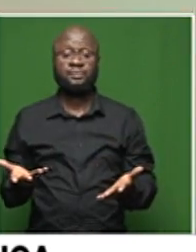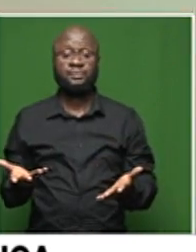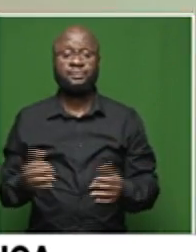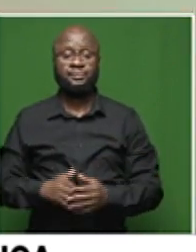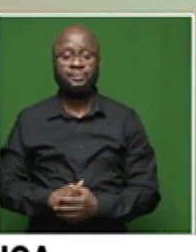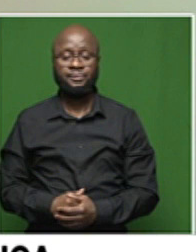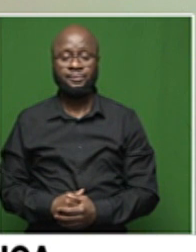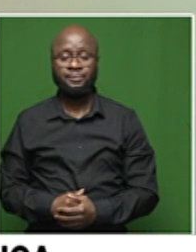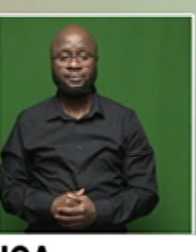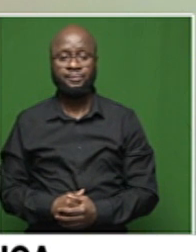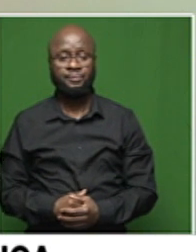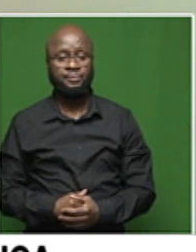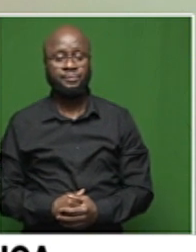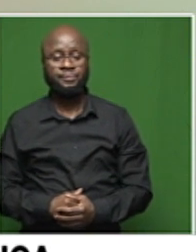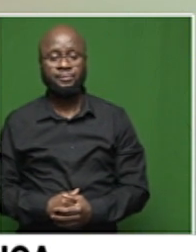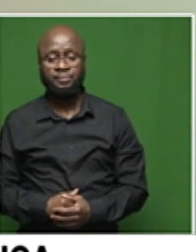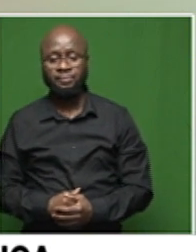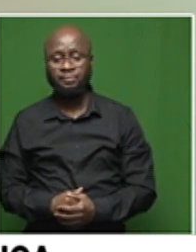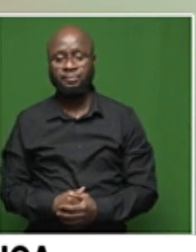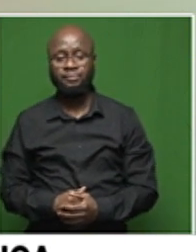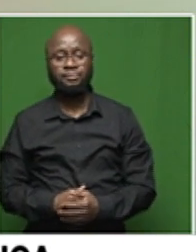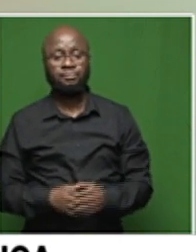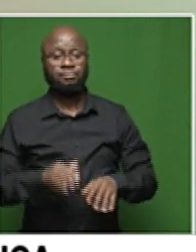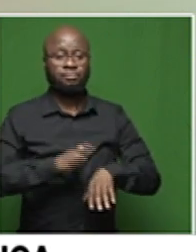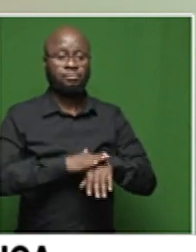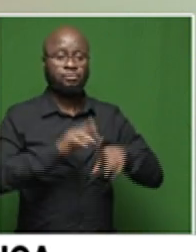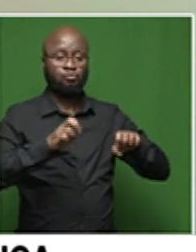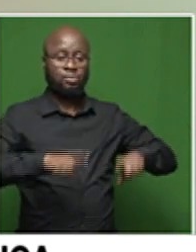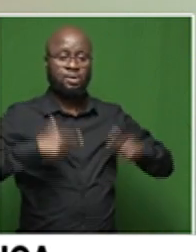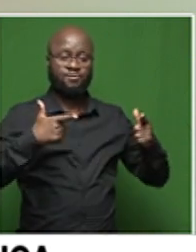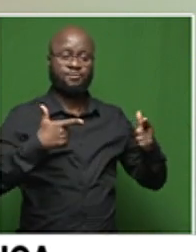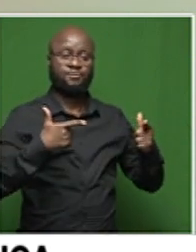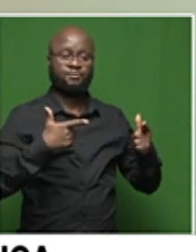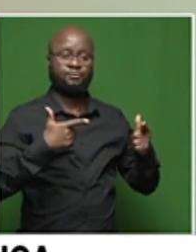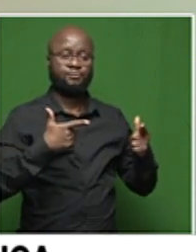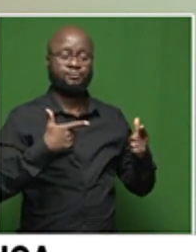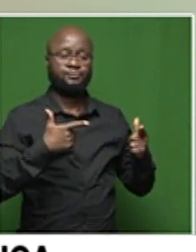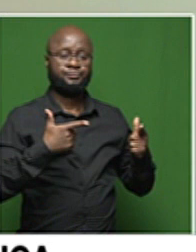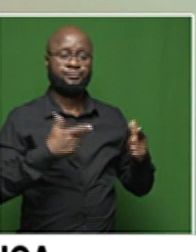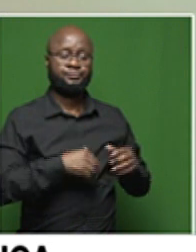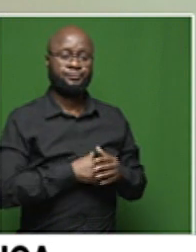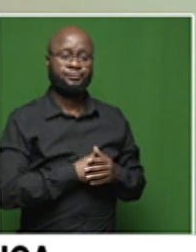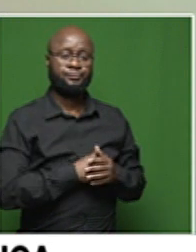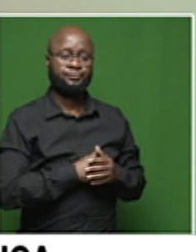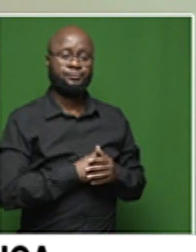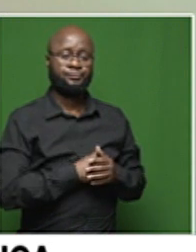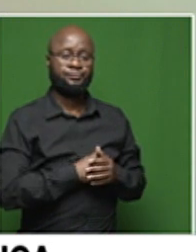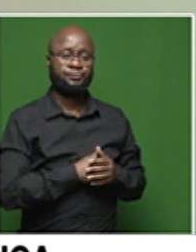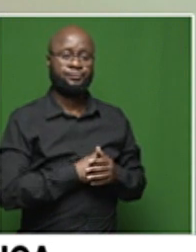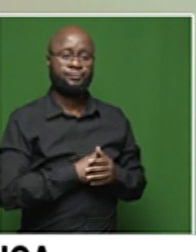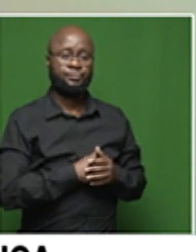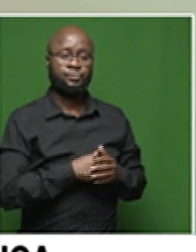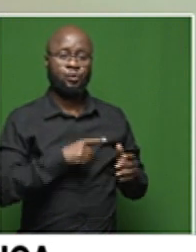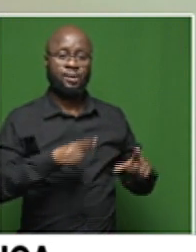We need to be very careful when it comes to lifestyle, because if your lifestyle is not